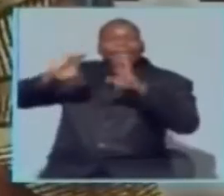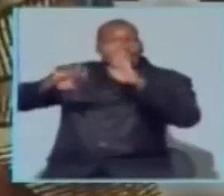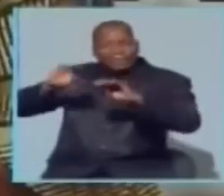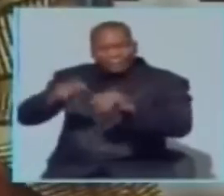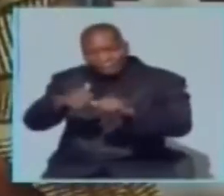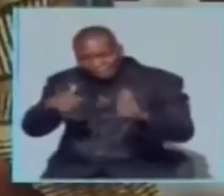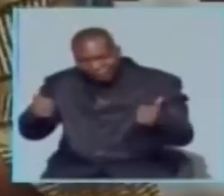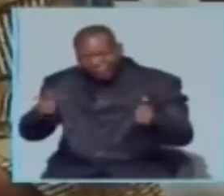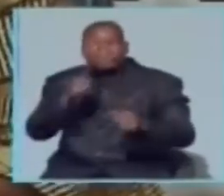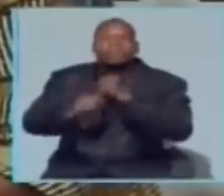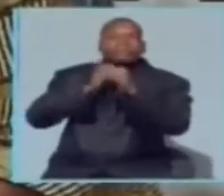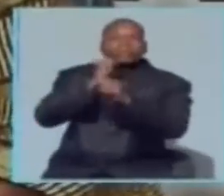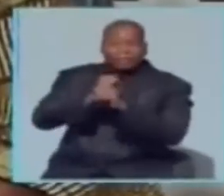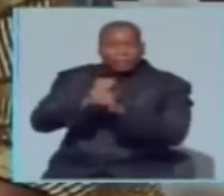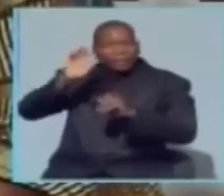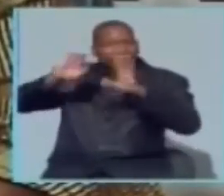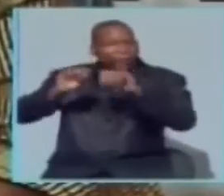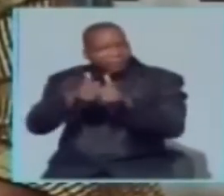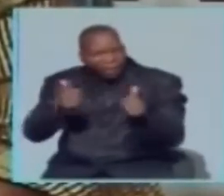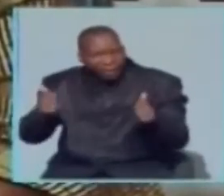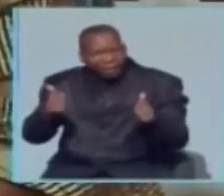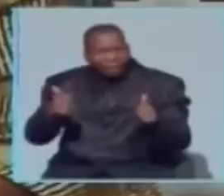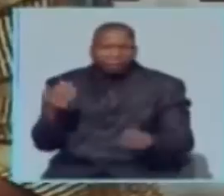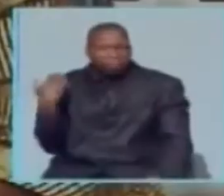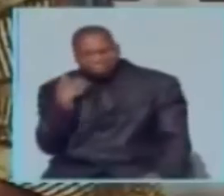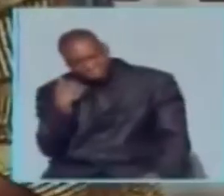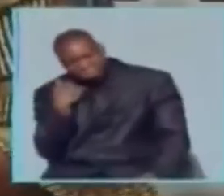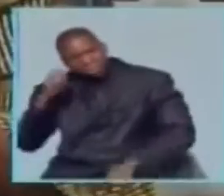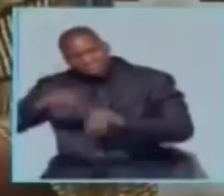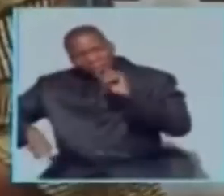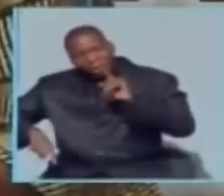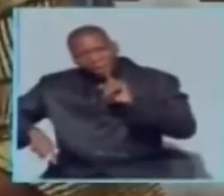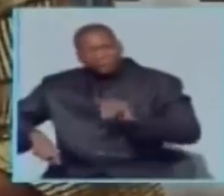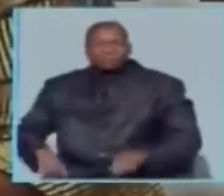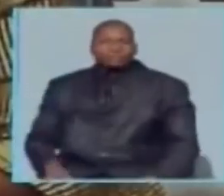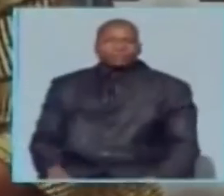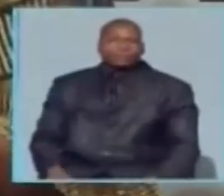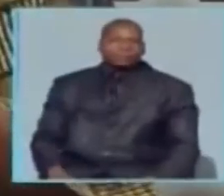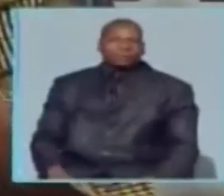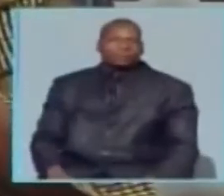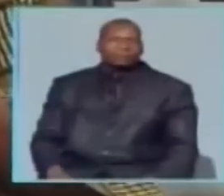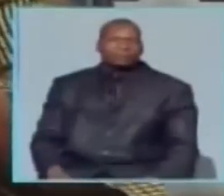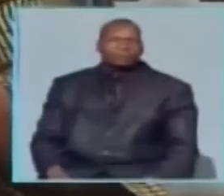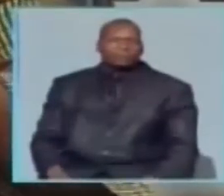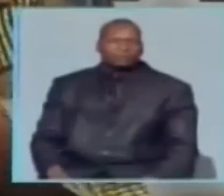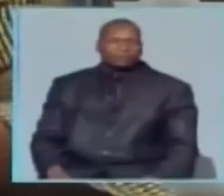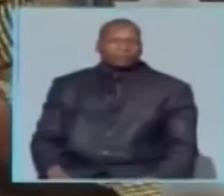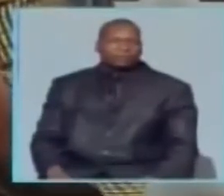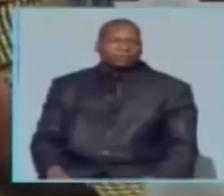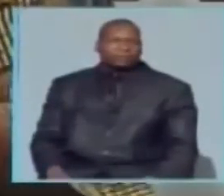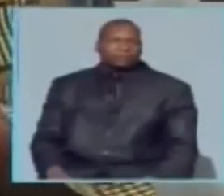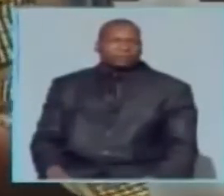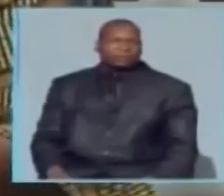year, we wouldn't be experiencing this problem. So clearly, the water levels are playing